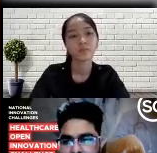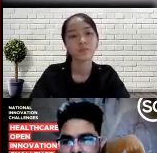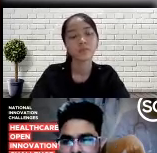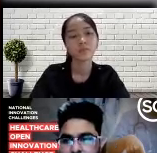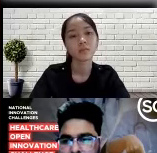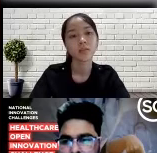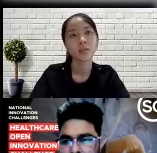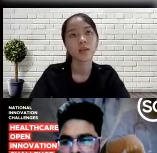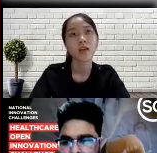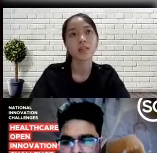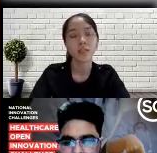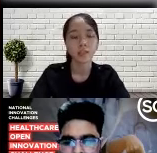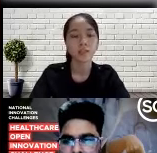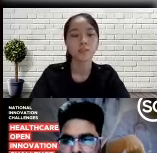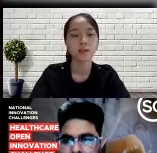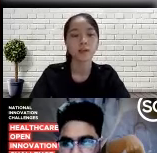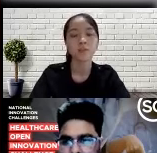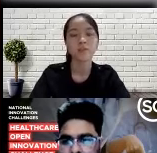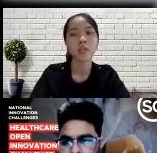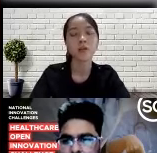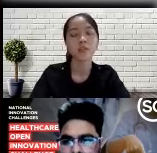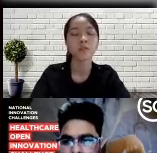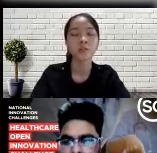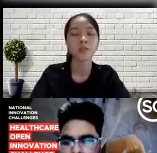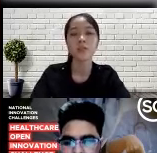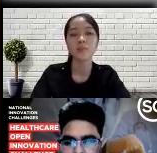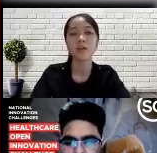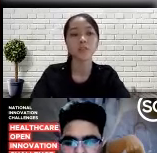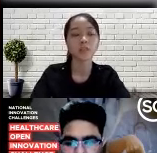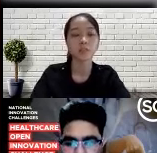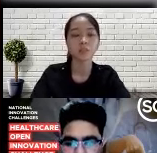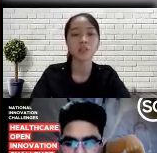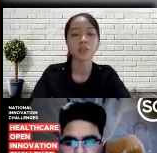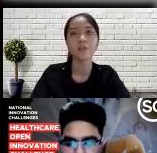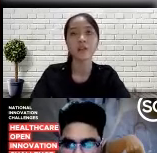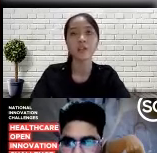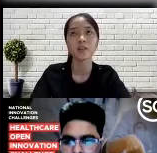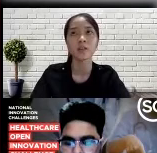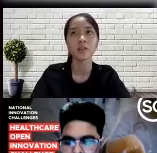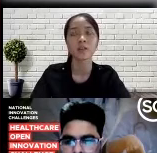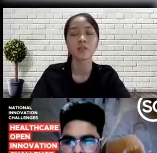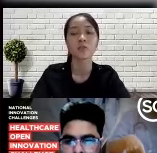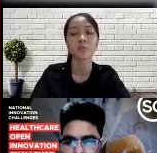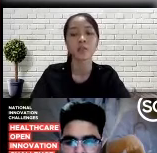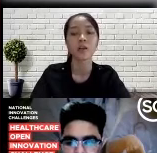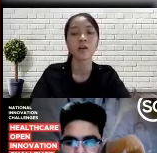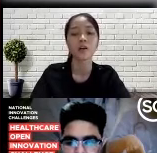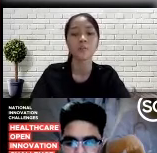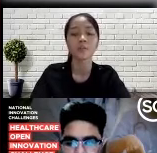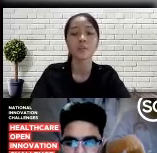of the consideration? Yes, definitely portability is part of the consideration. In fact, it will